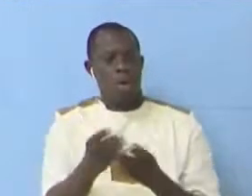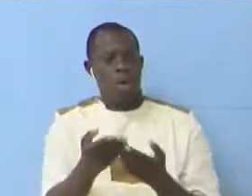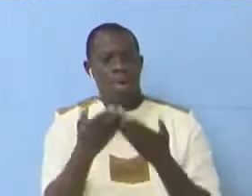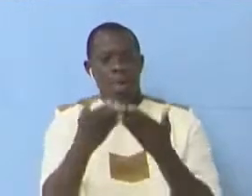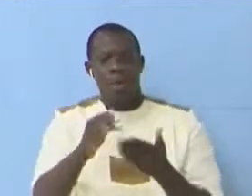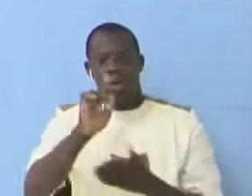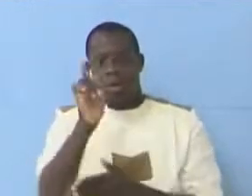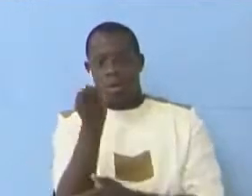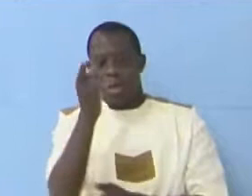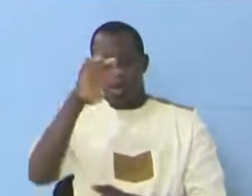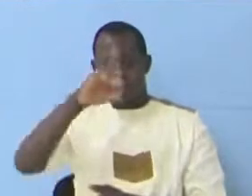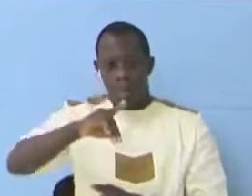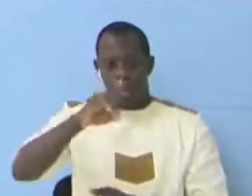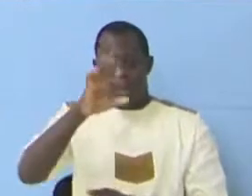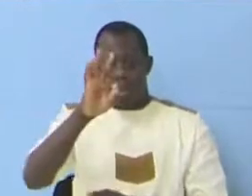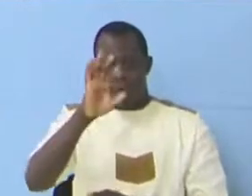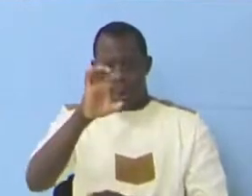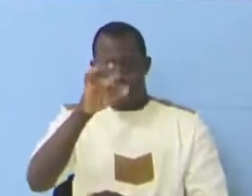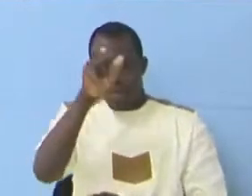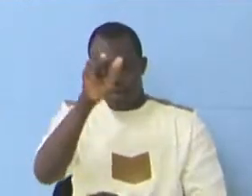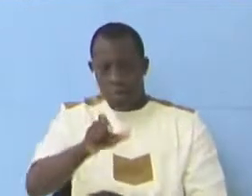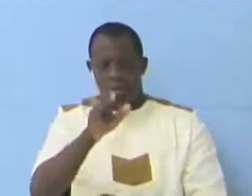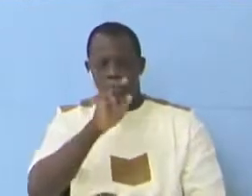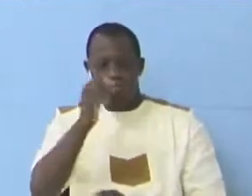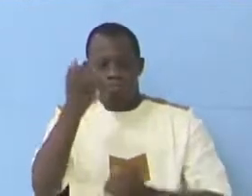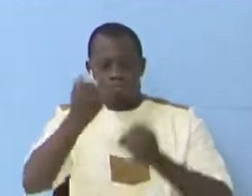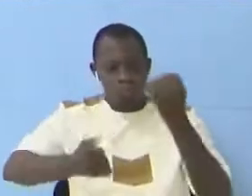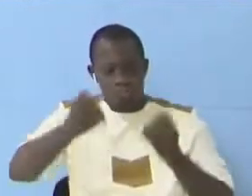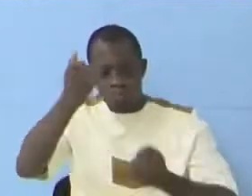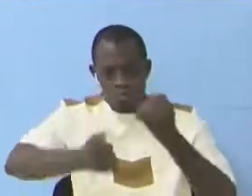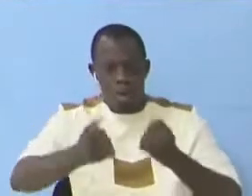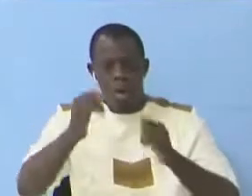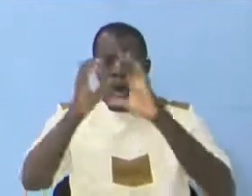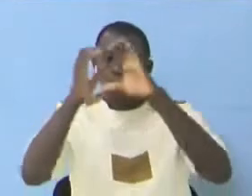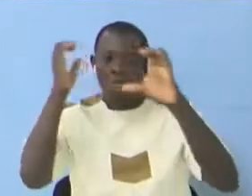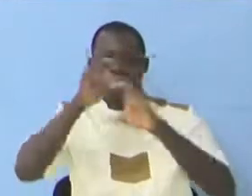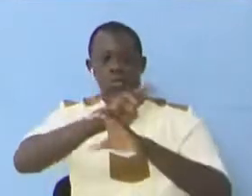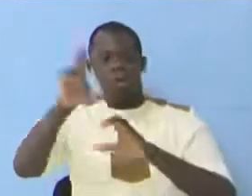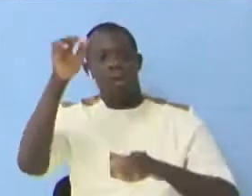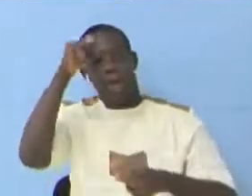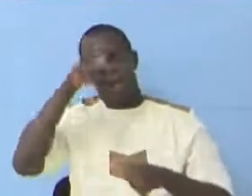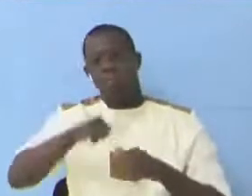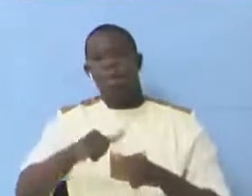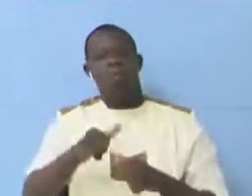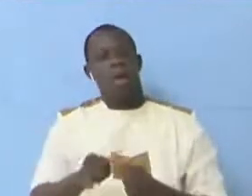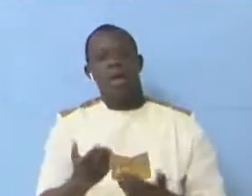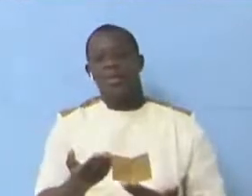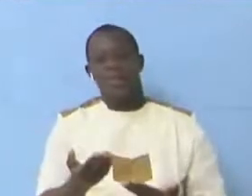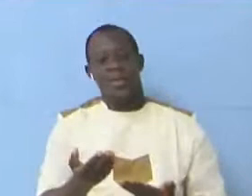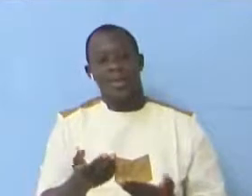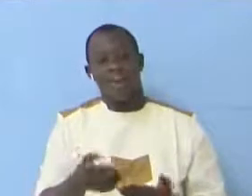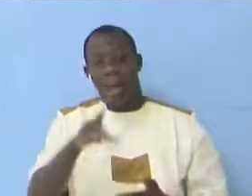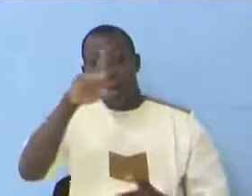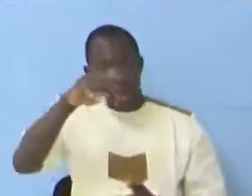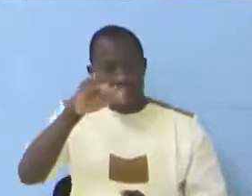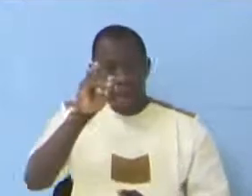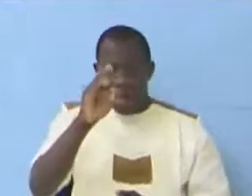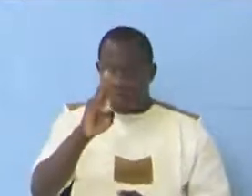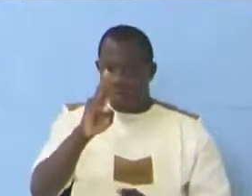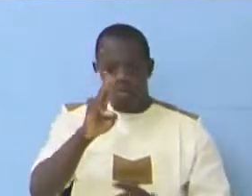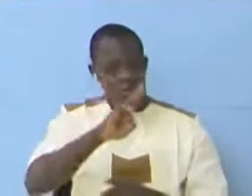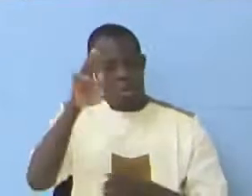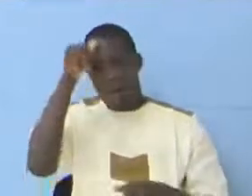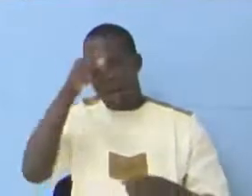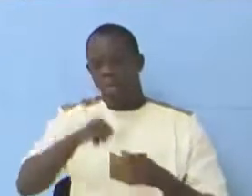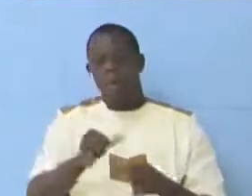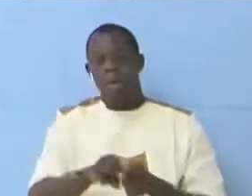to PIU. That was what I instructed this guy to do. That was what I